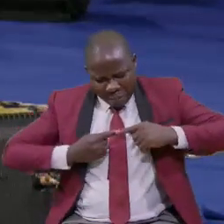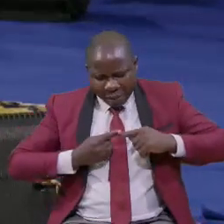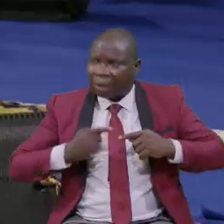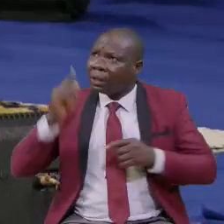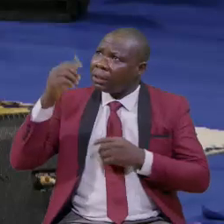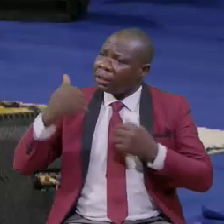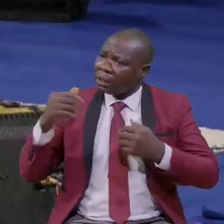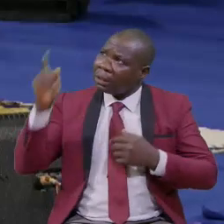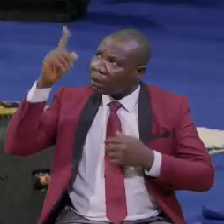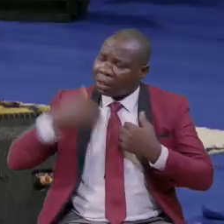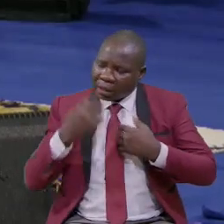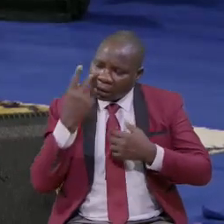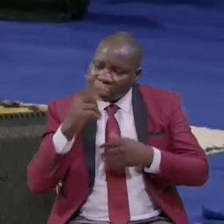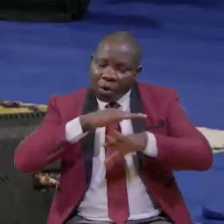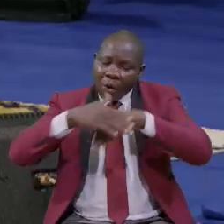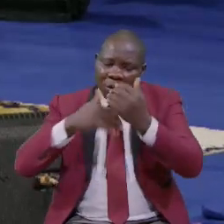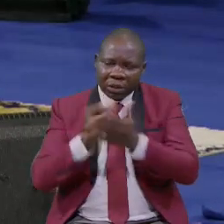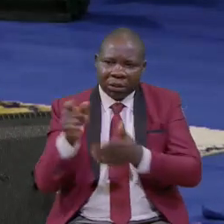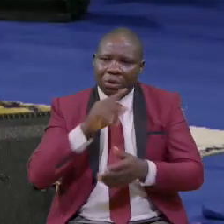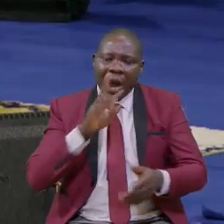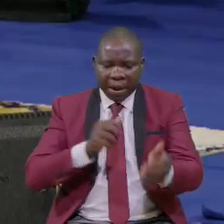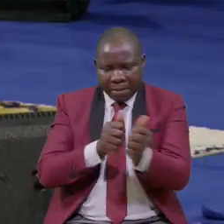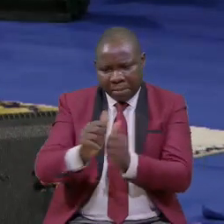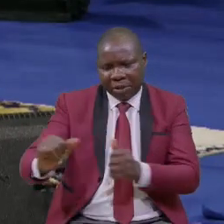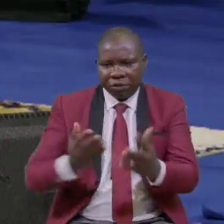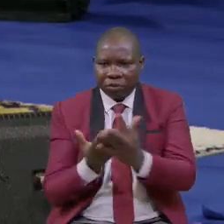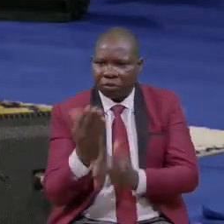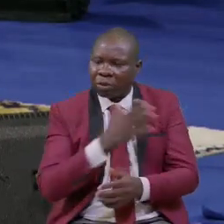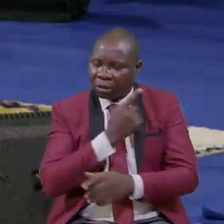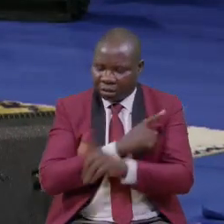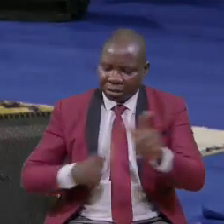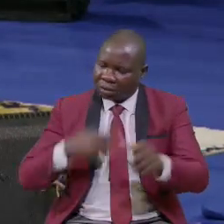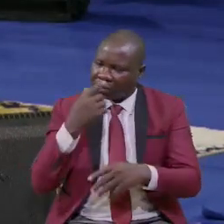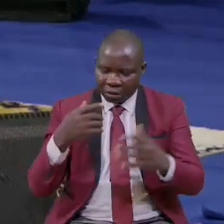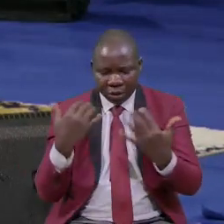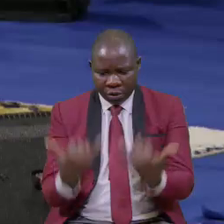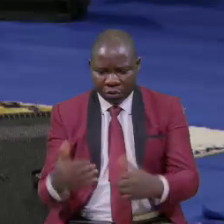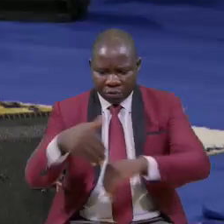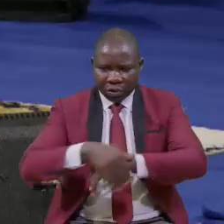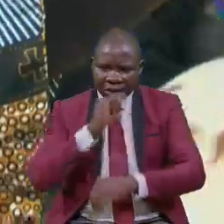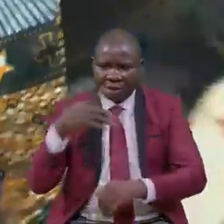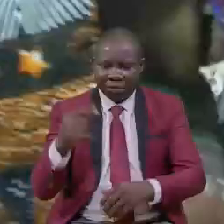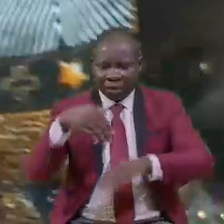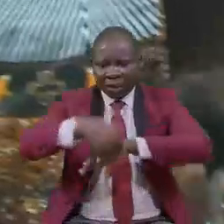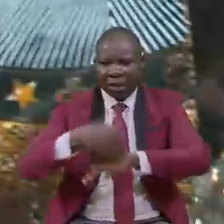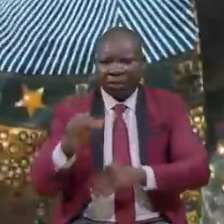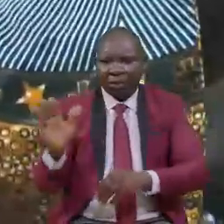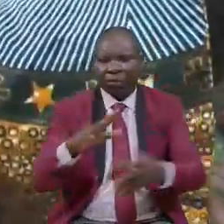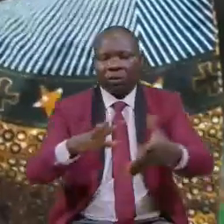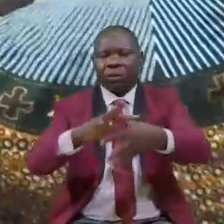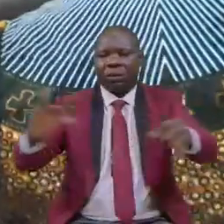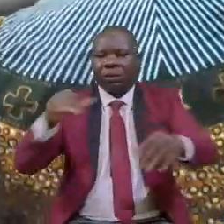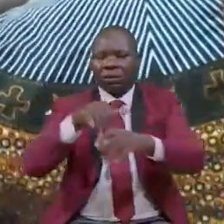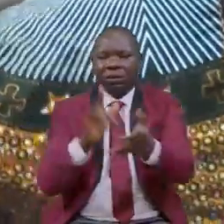all that you have been going through. And the Lord says, tonight is the night of your relief.